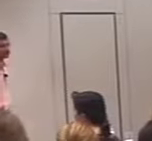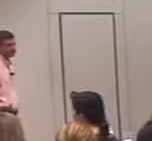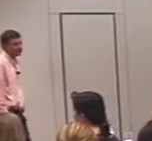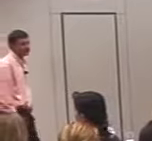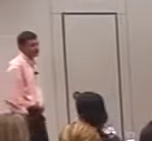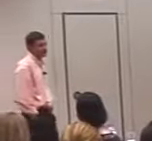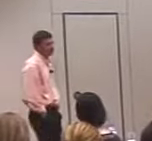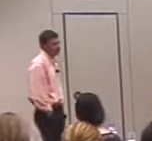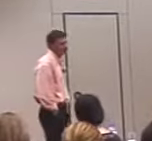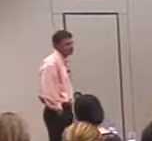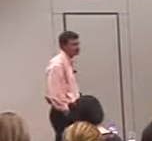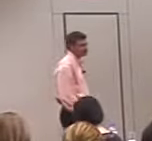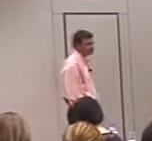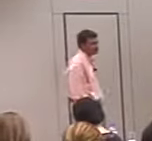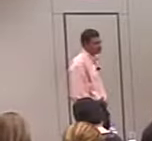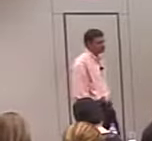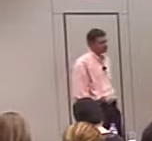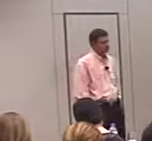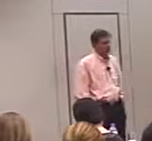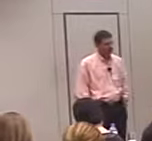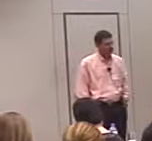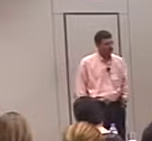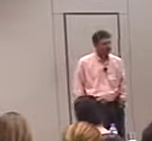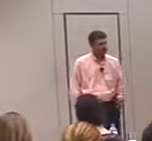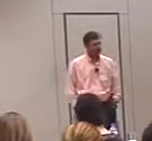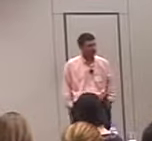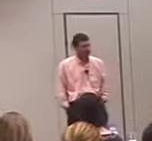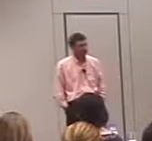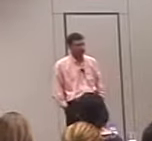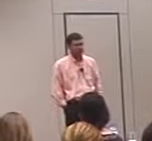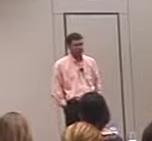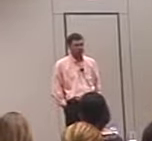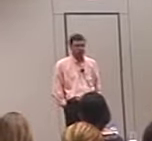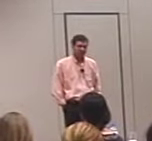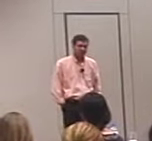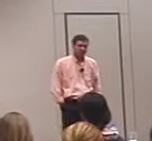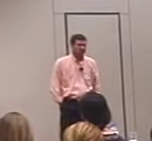do something and then she ignores you and you go on with the rest of the class, what does she do?